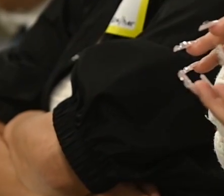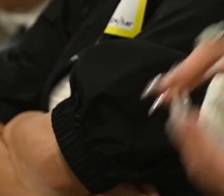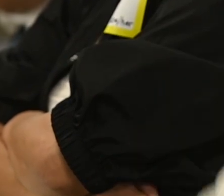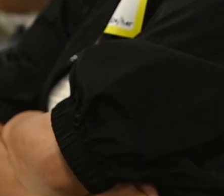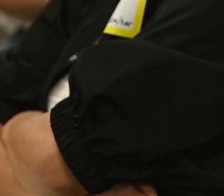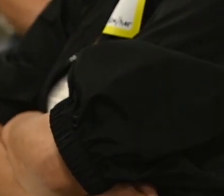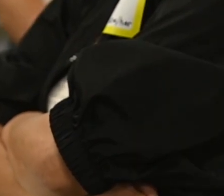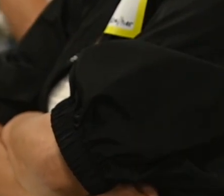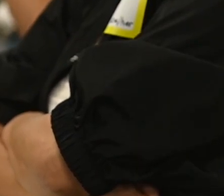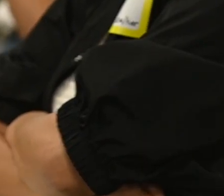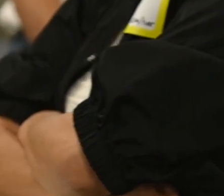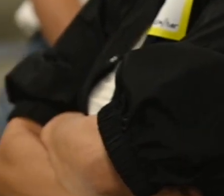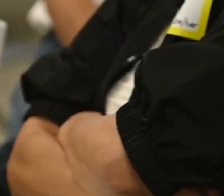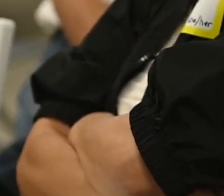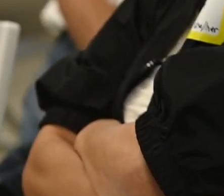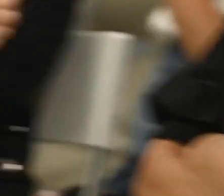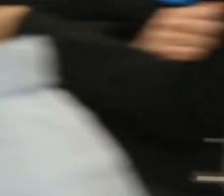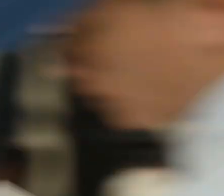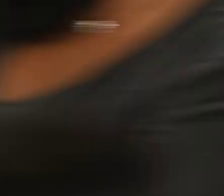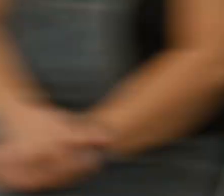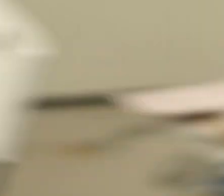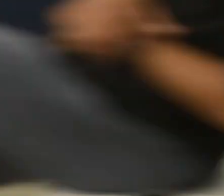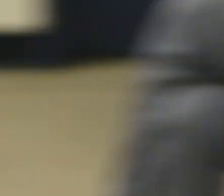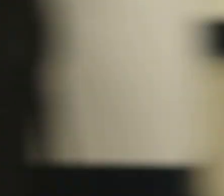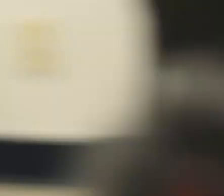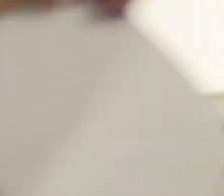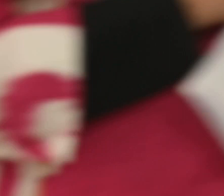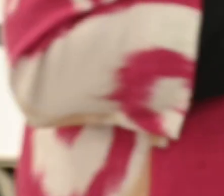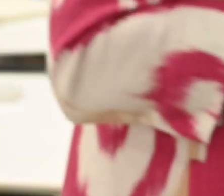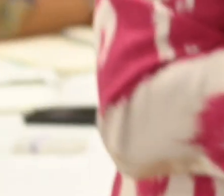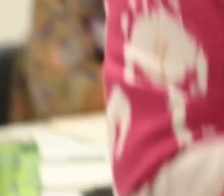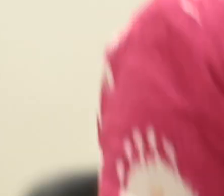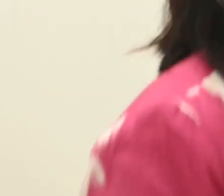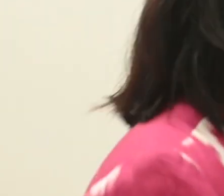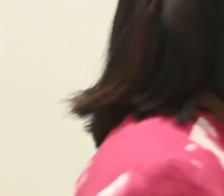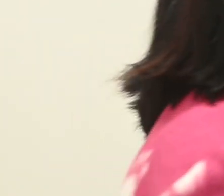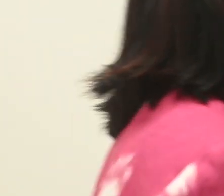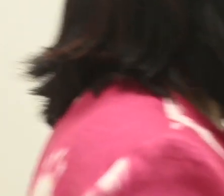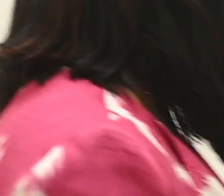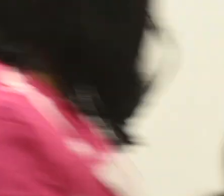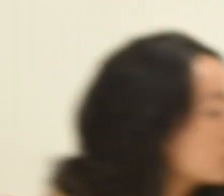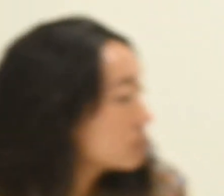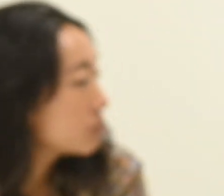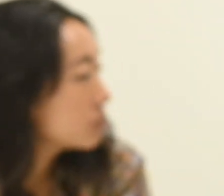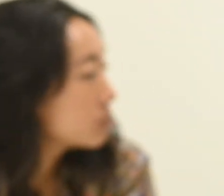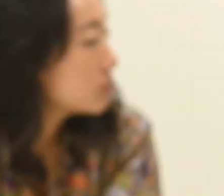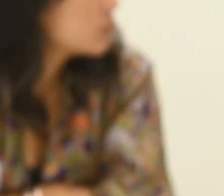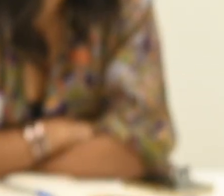delicate dance. Yeah, totally. Yeah, I put a lot of blame on philanthropy. Deepa, can I ask you a follow-up question?